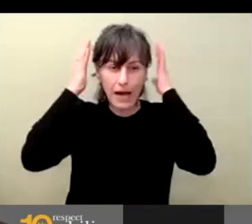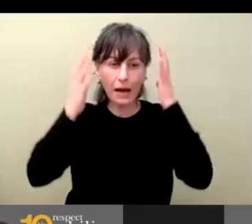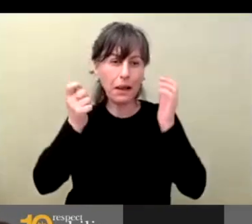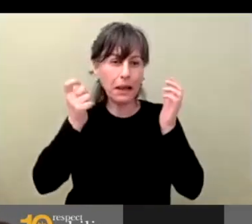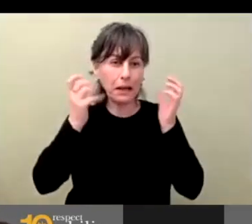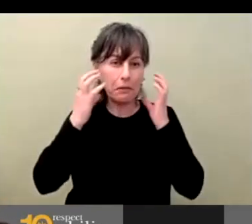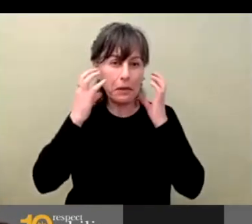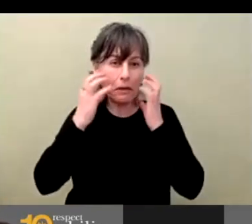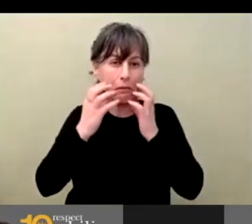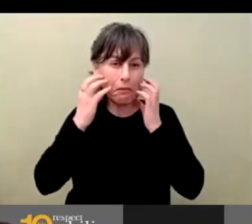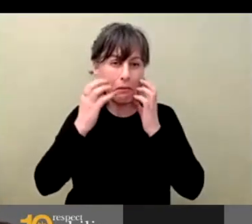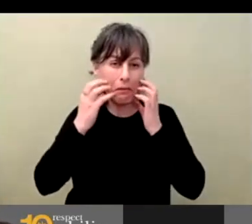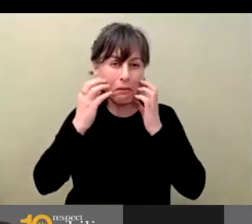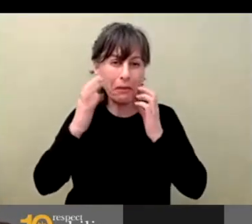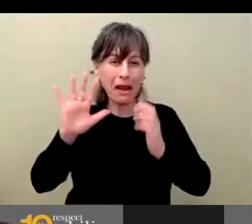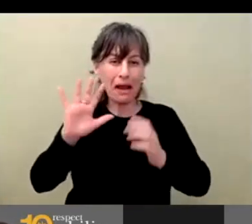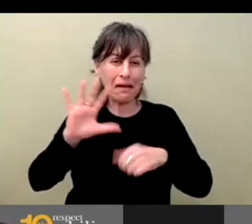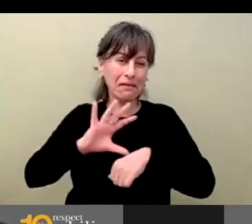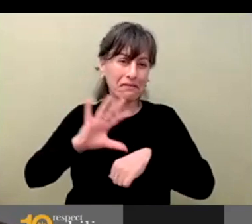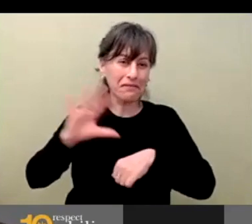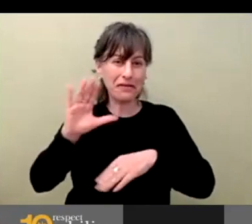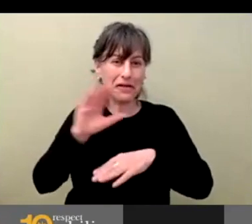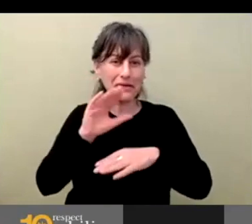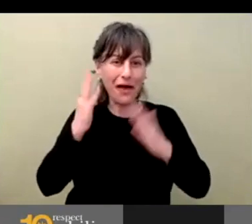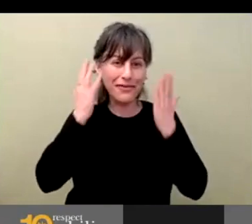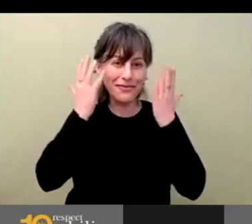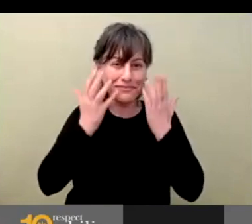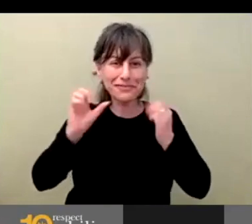shadow. So it's great to be with everybody today.